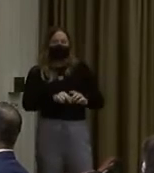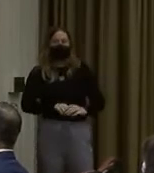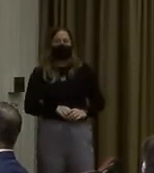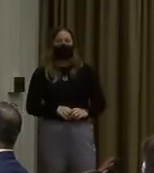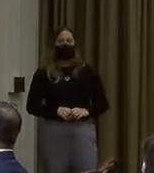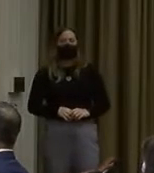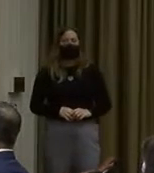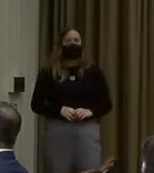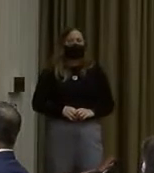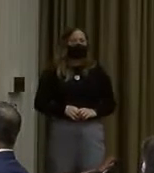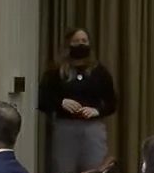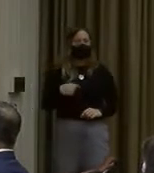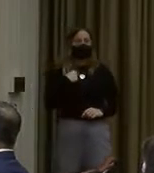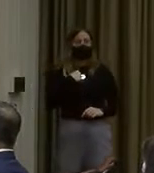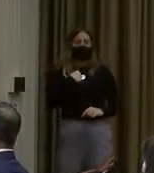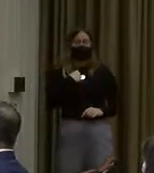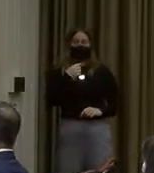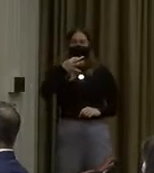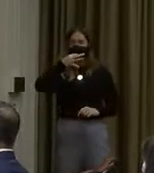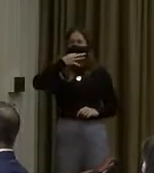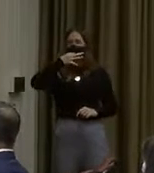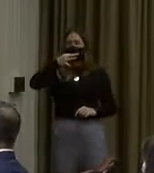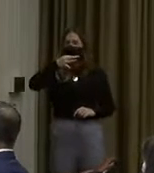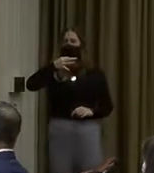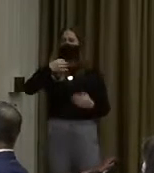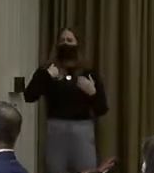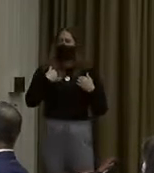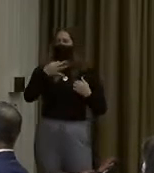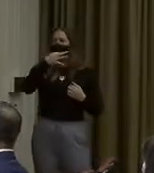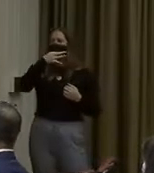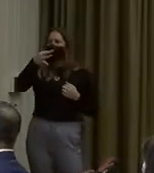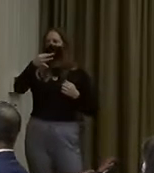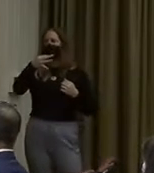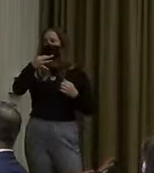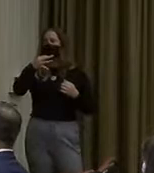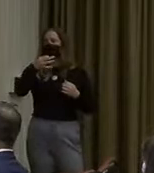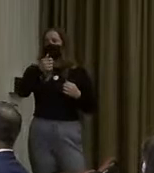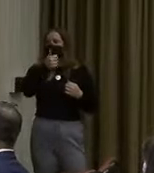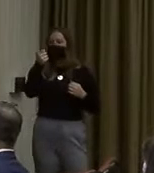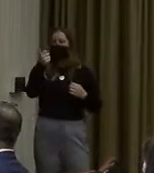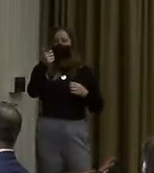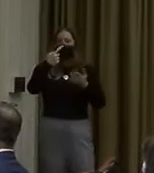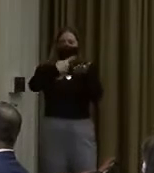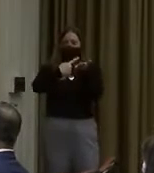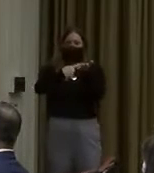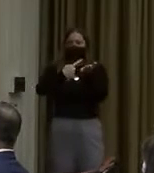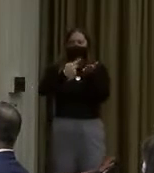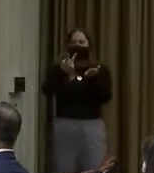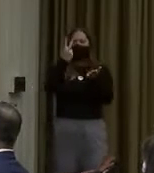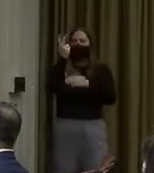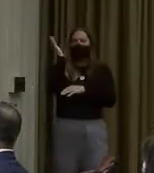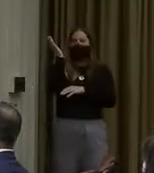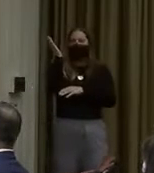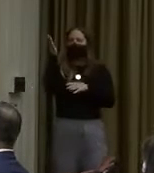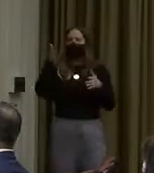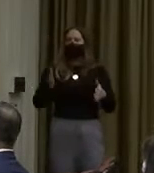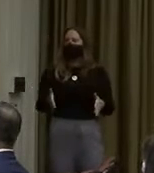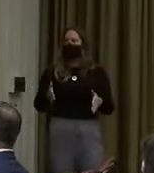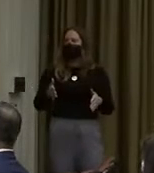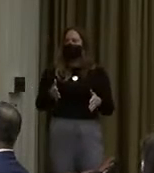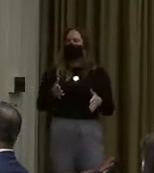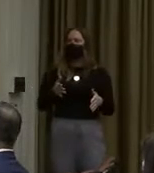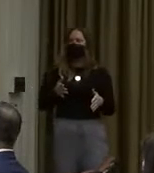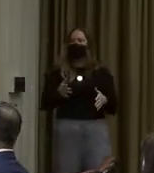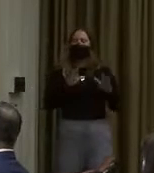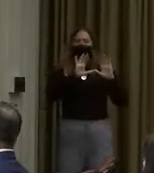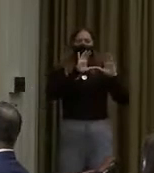while, we are experts, and while we had expert panelists on that, there were two speakers from the class of